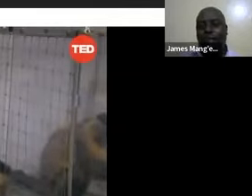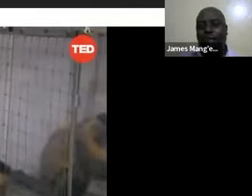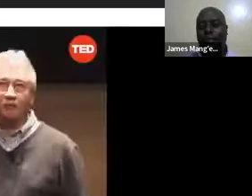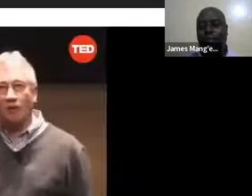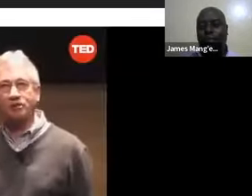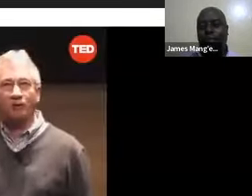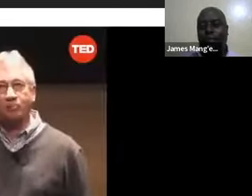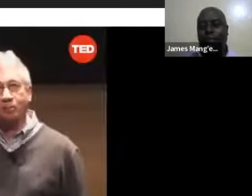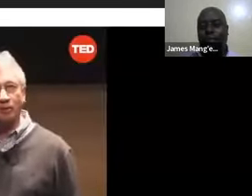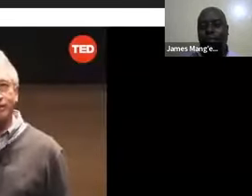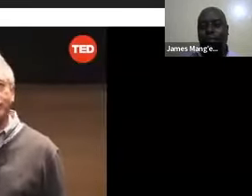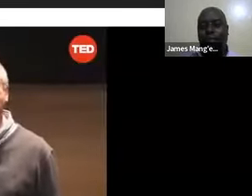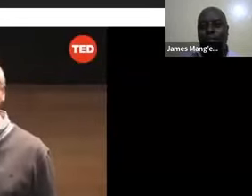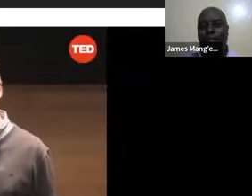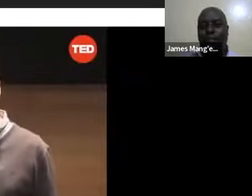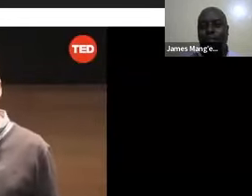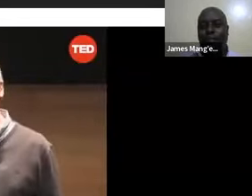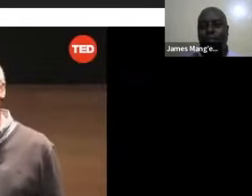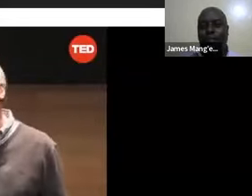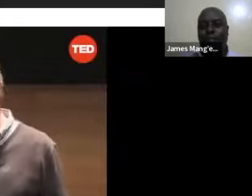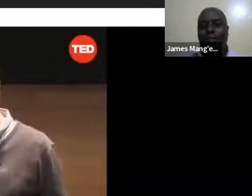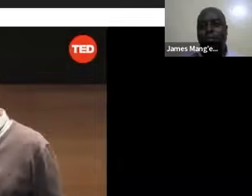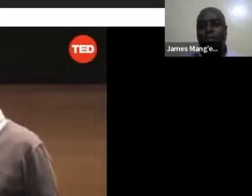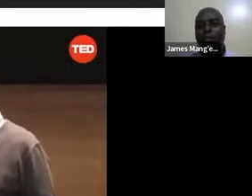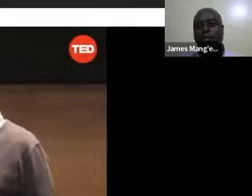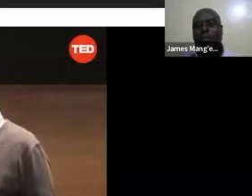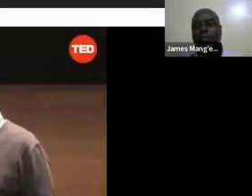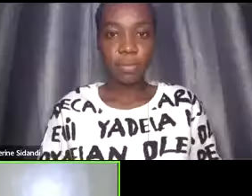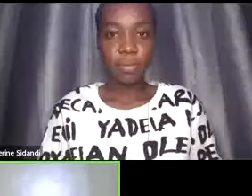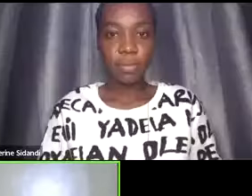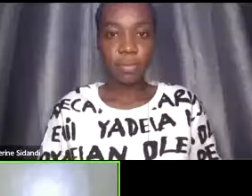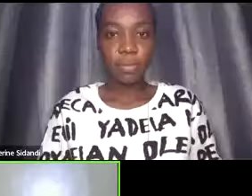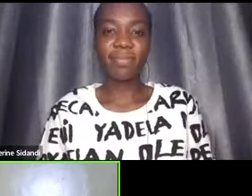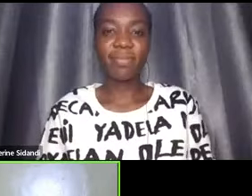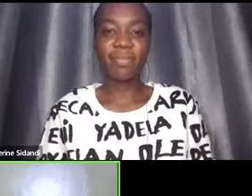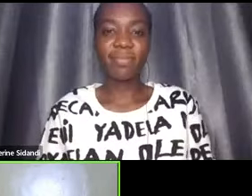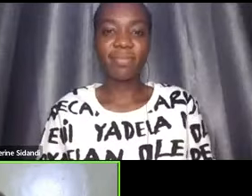So this is basically the Wall Street protest that you see here.